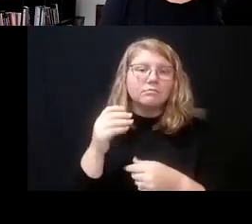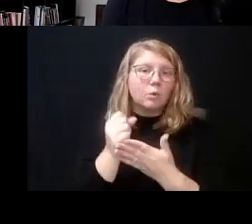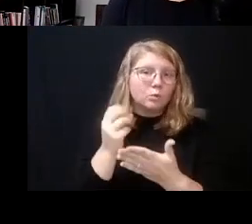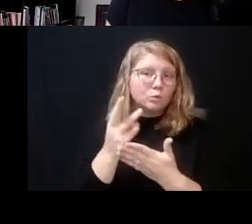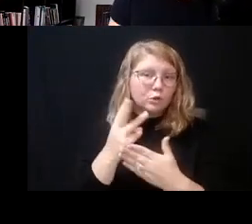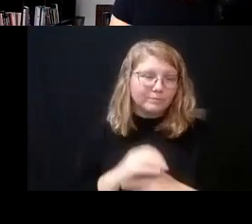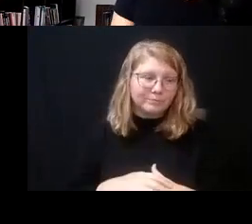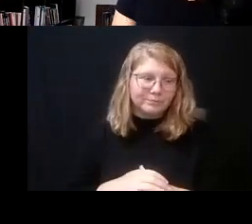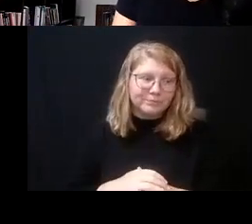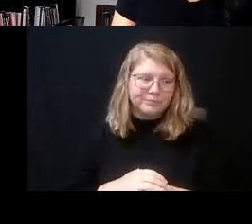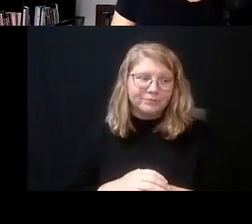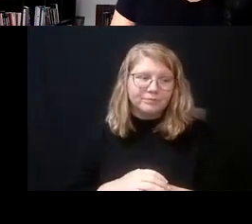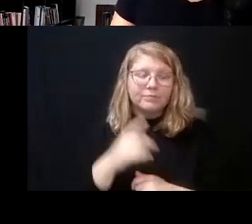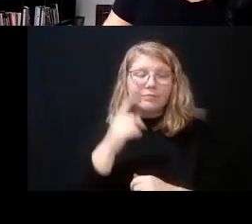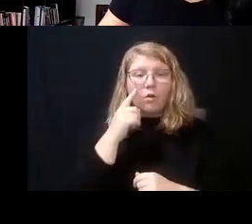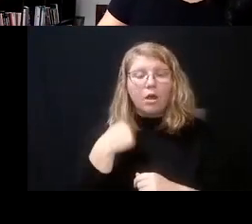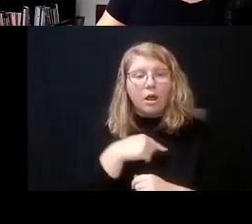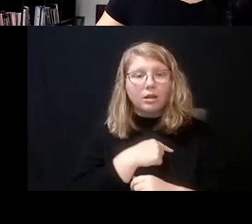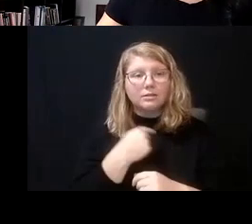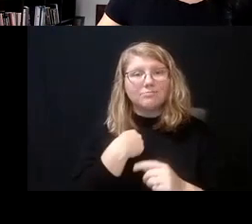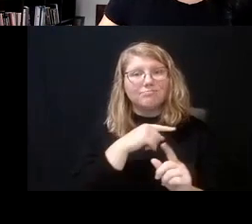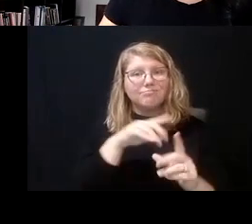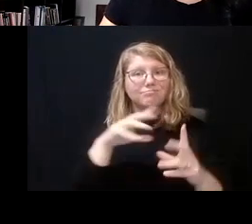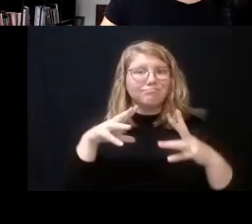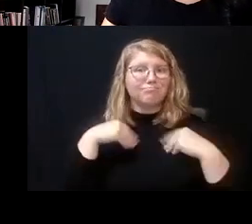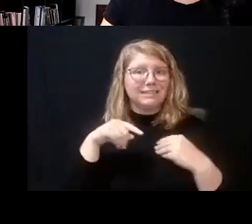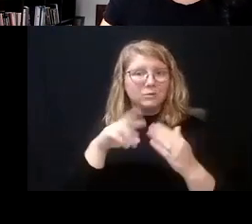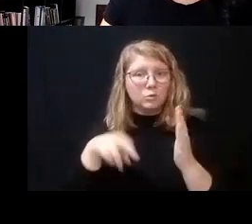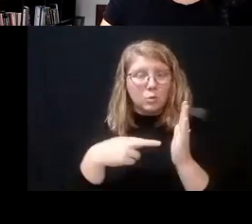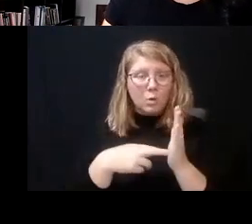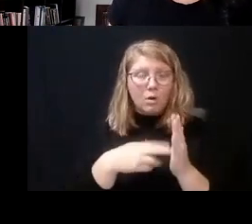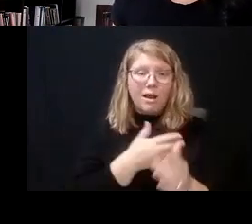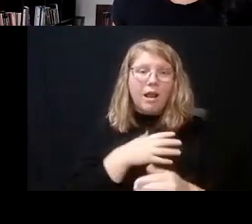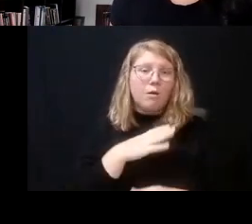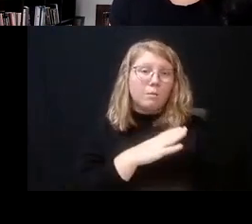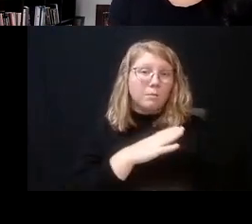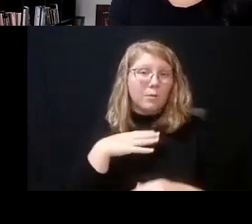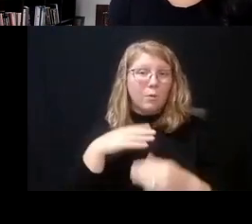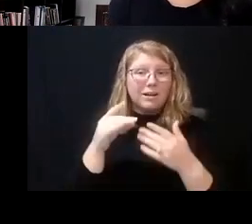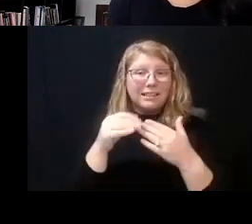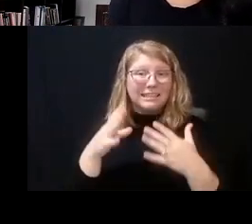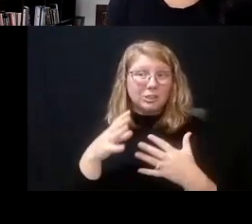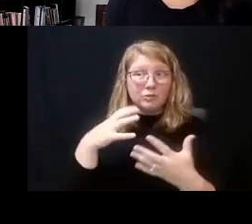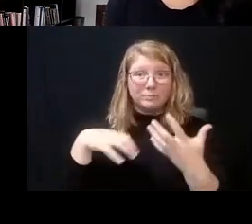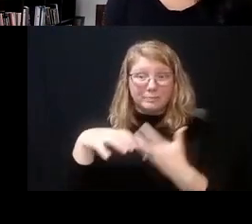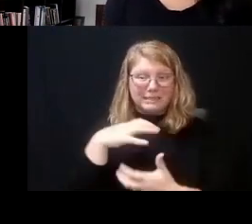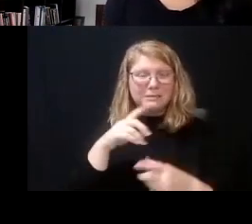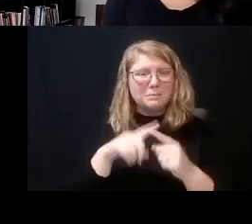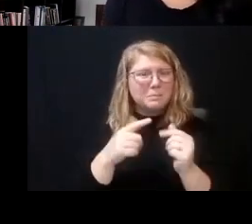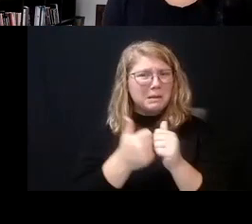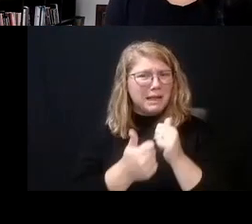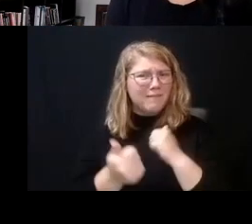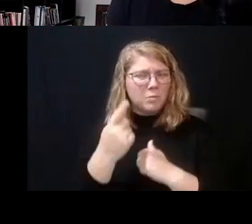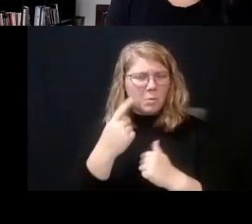So yeah, for us, you know, when I came into my role, our board leadership was mixed, but everyone on our board was making a living